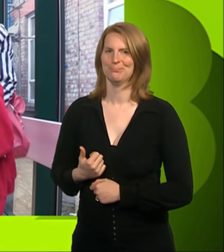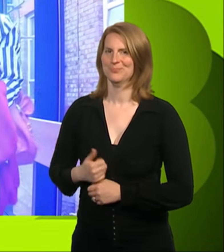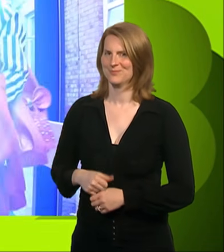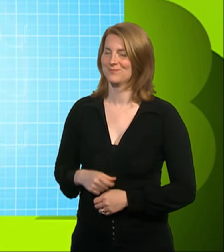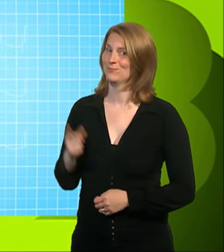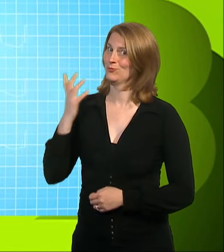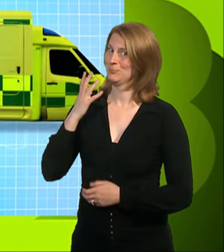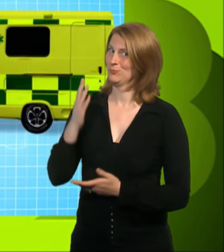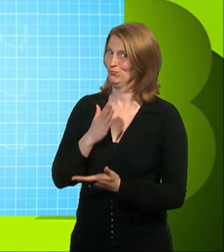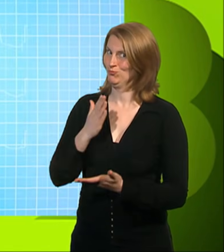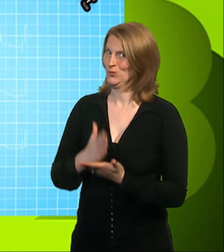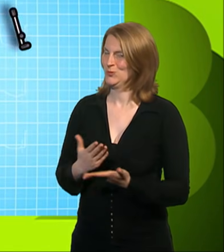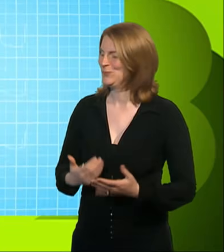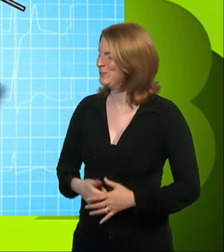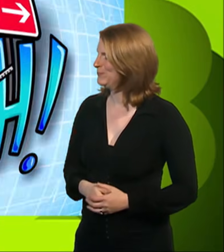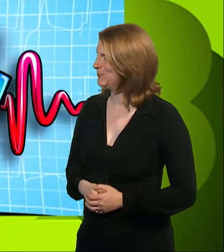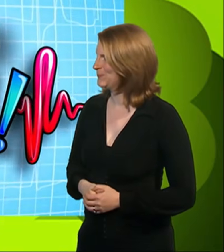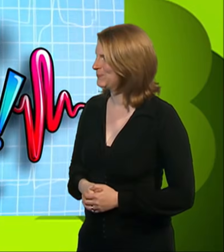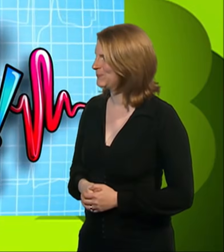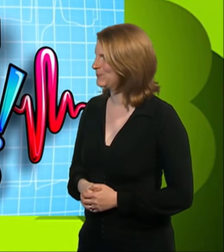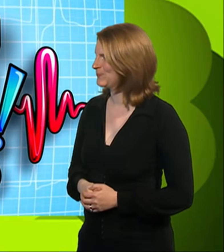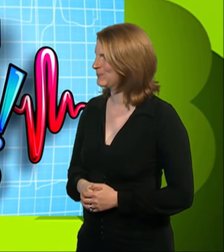come true.